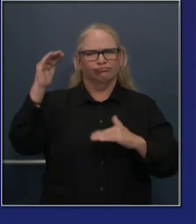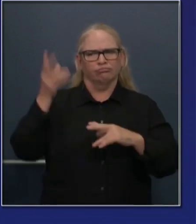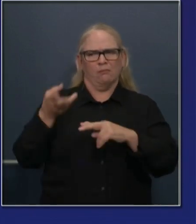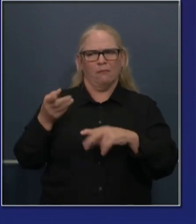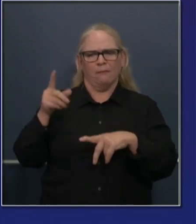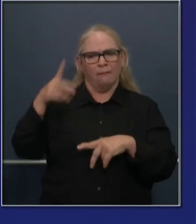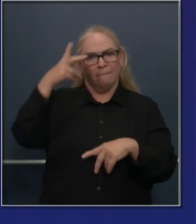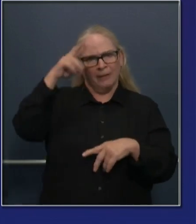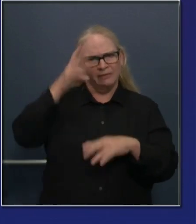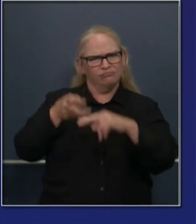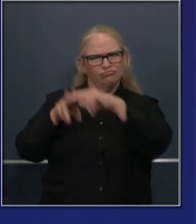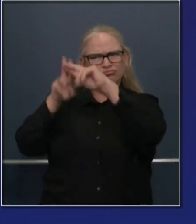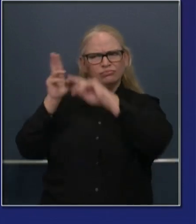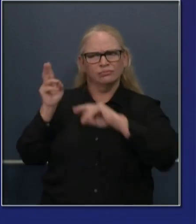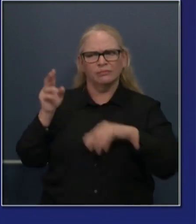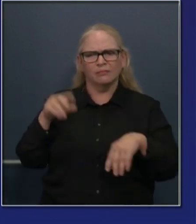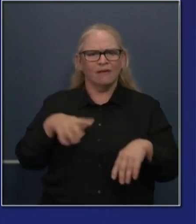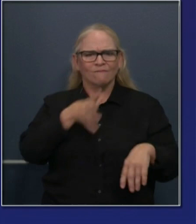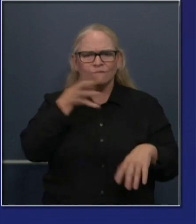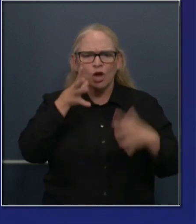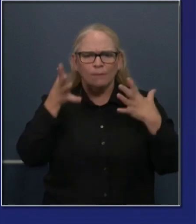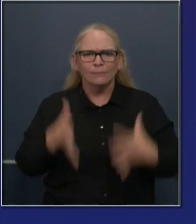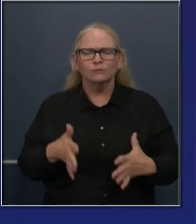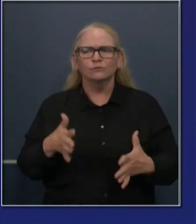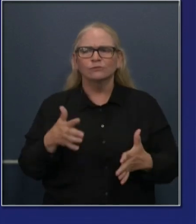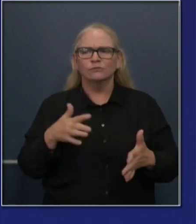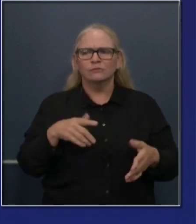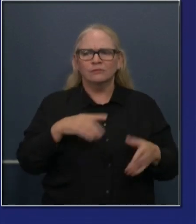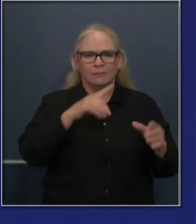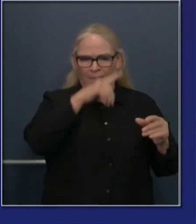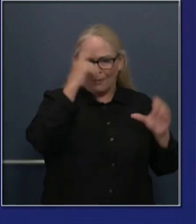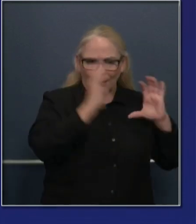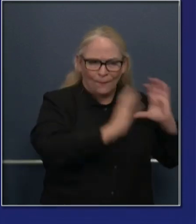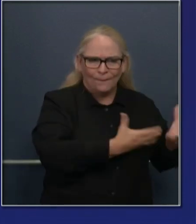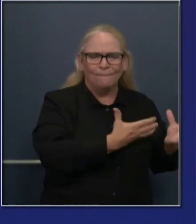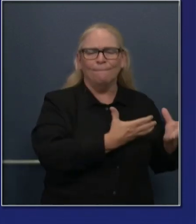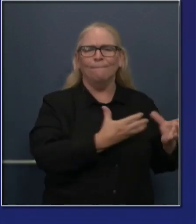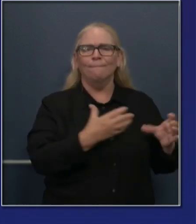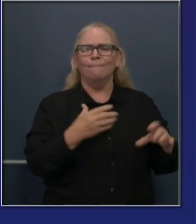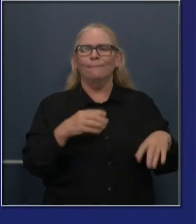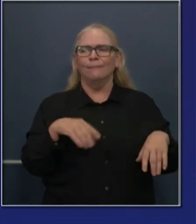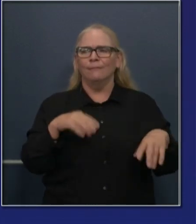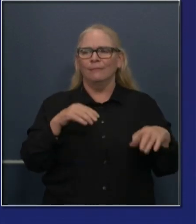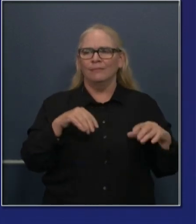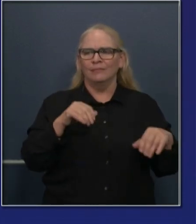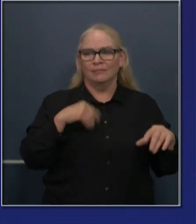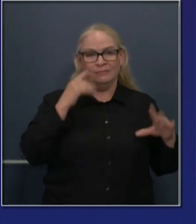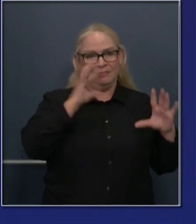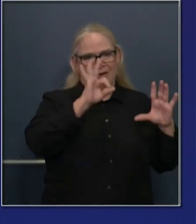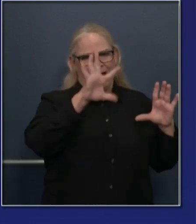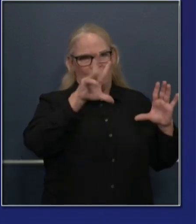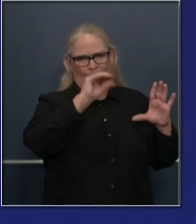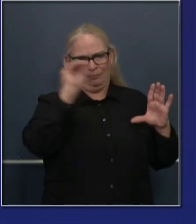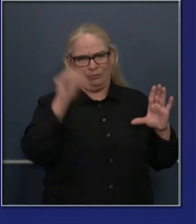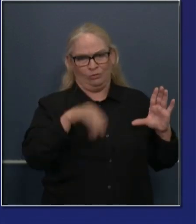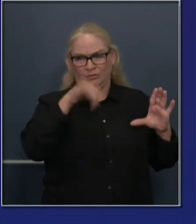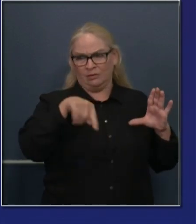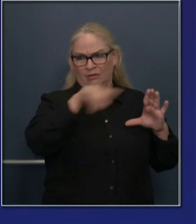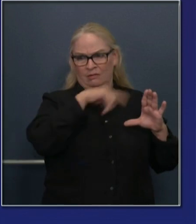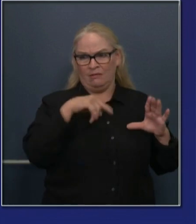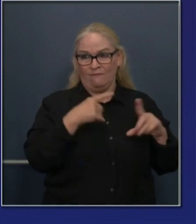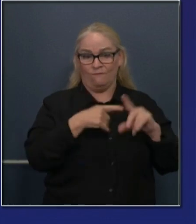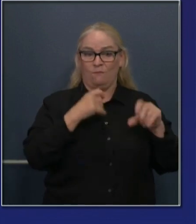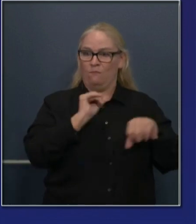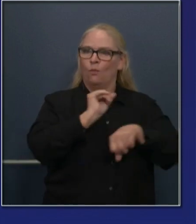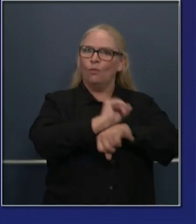Look at farm workers. That may not surprise many people, 93% of that workforce being the Latinx Latino community. But